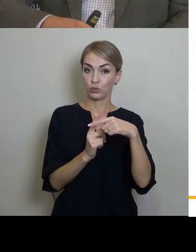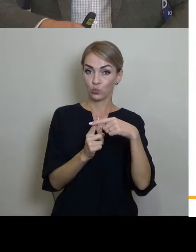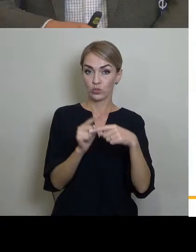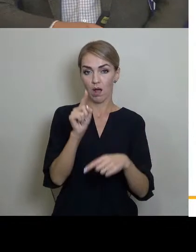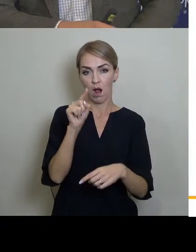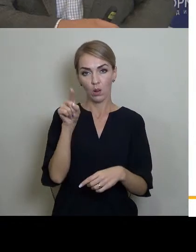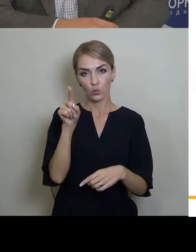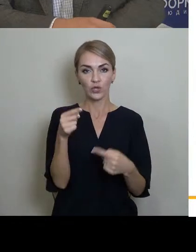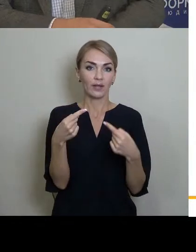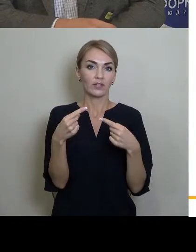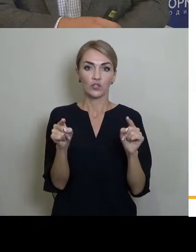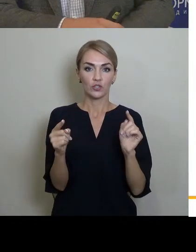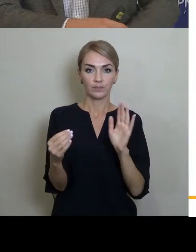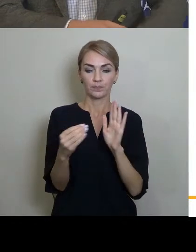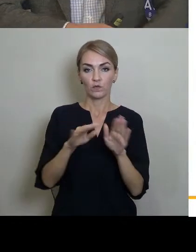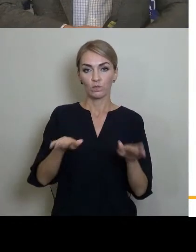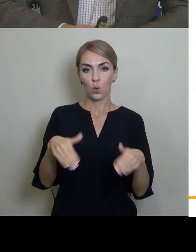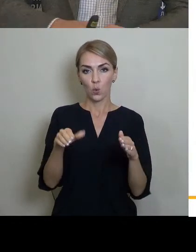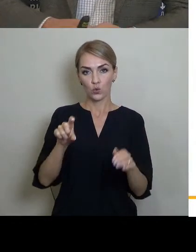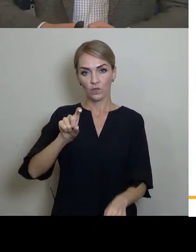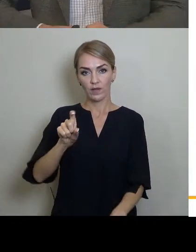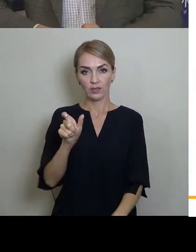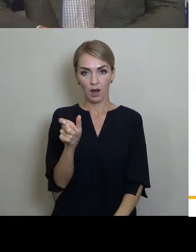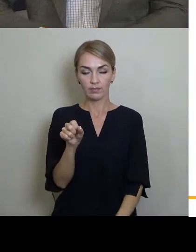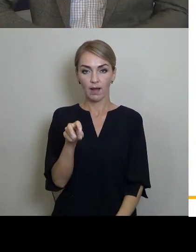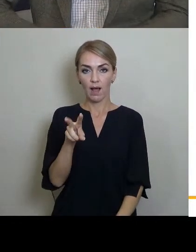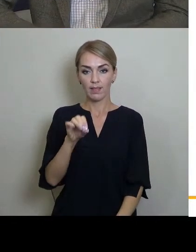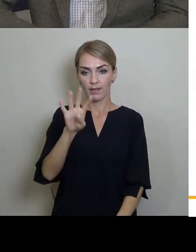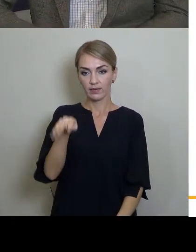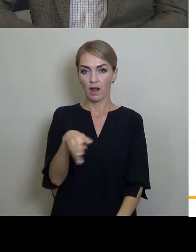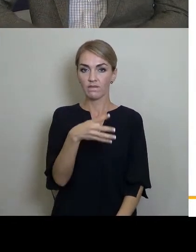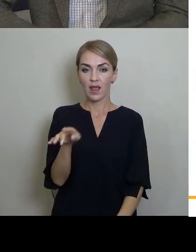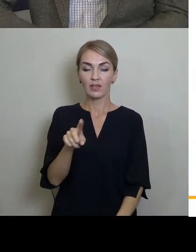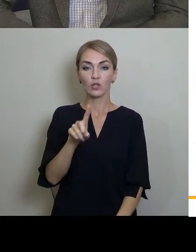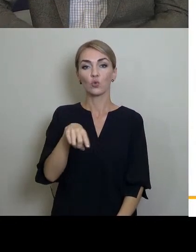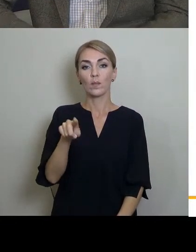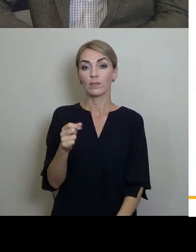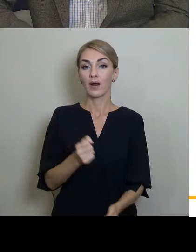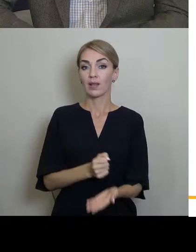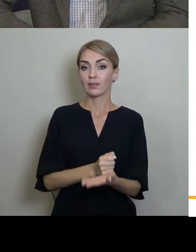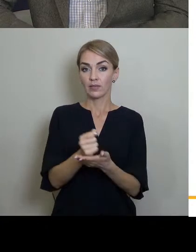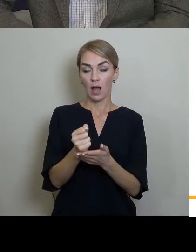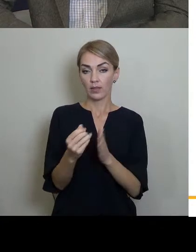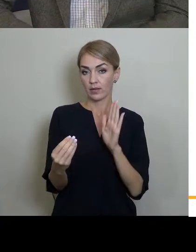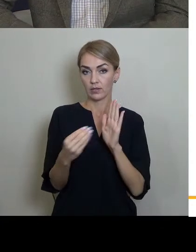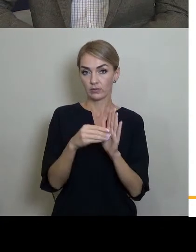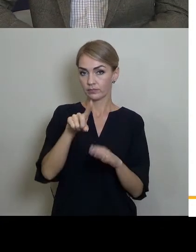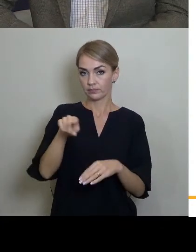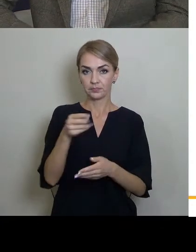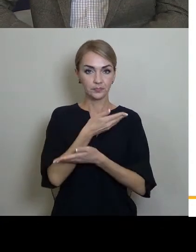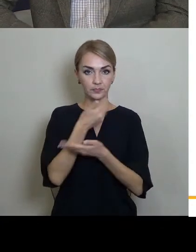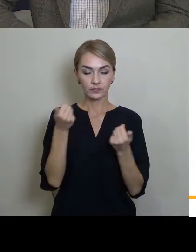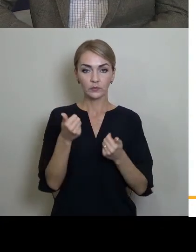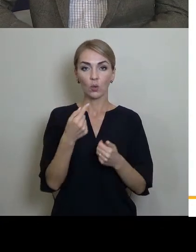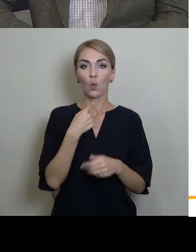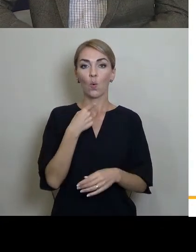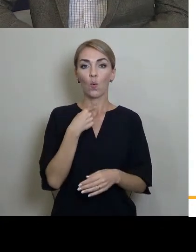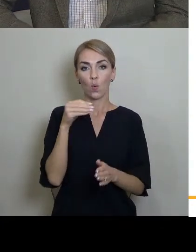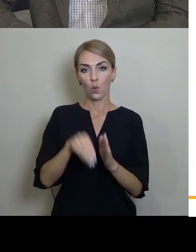there is plus or check or in the empty box, but where the number of the